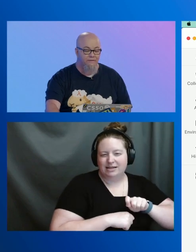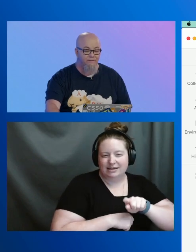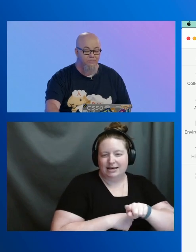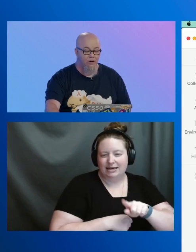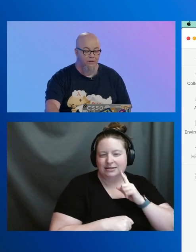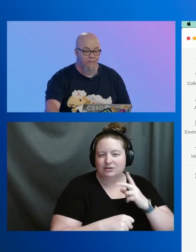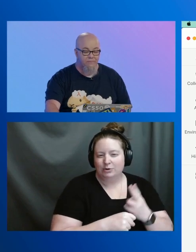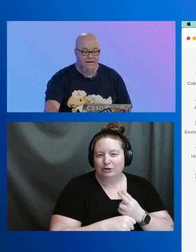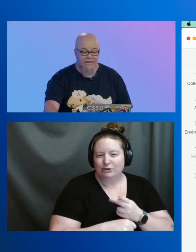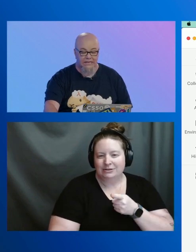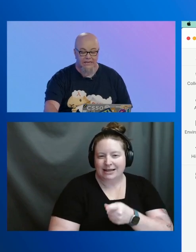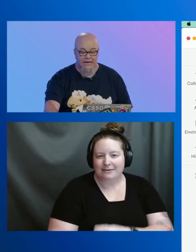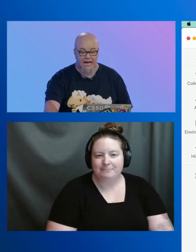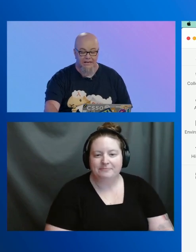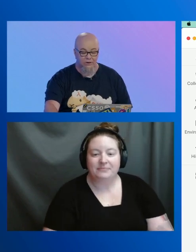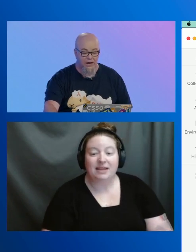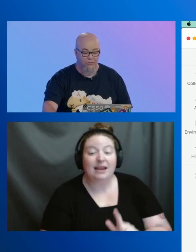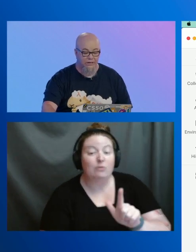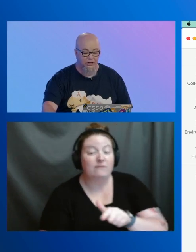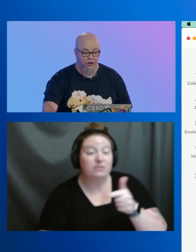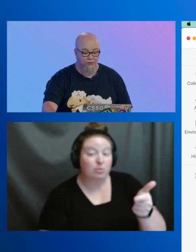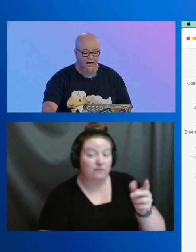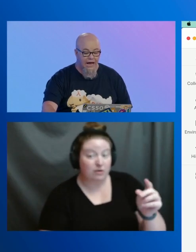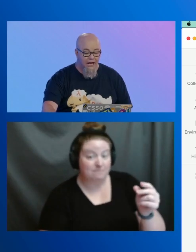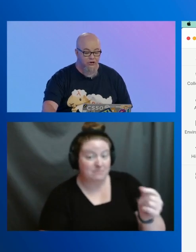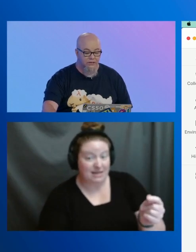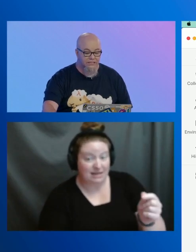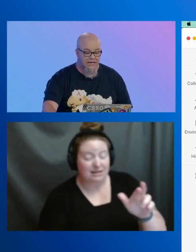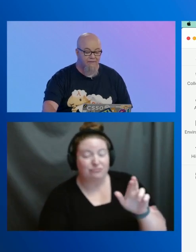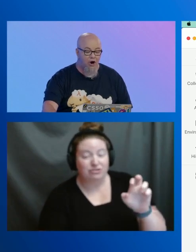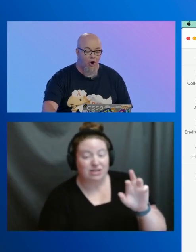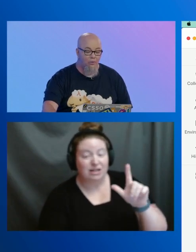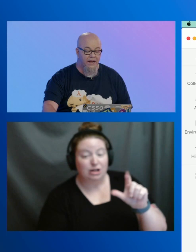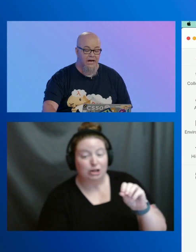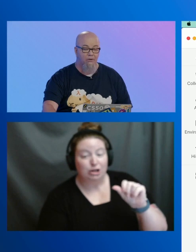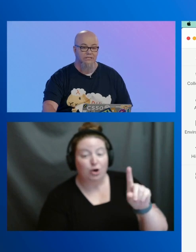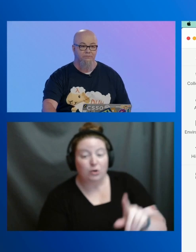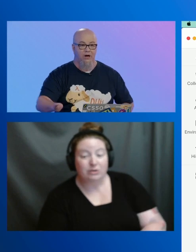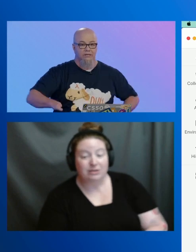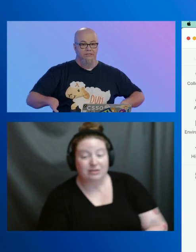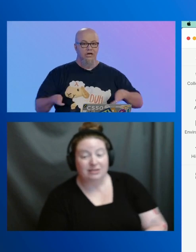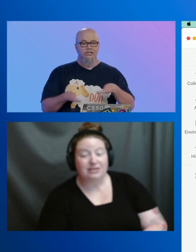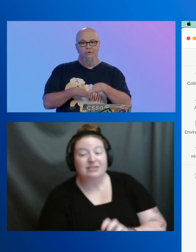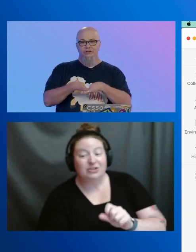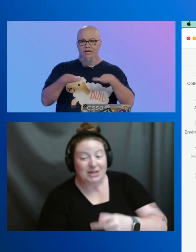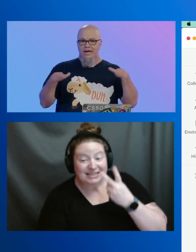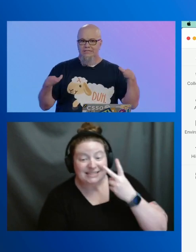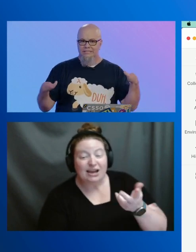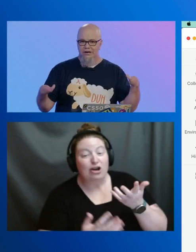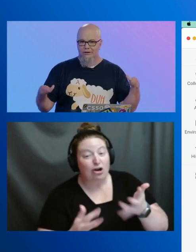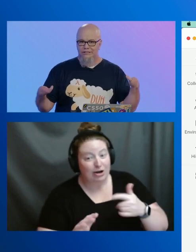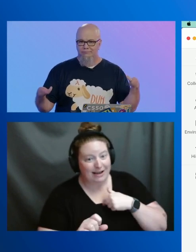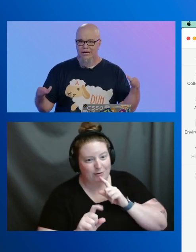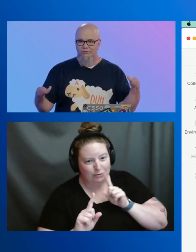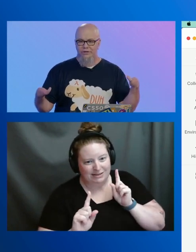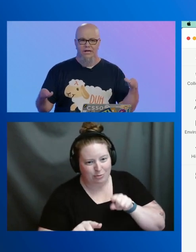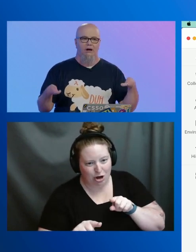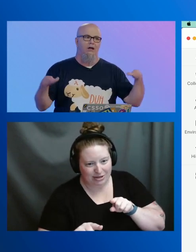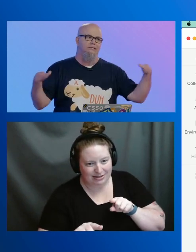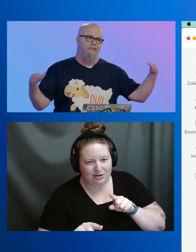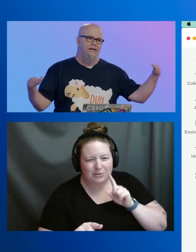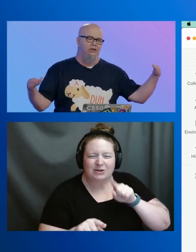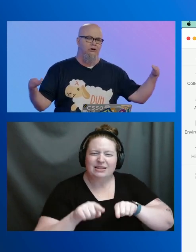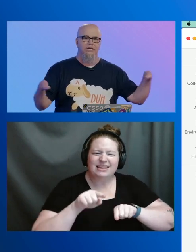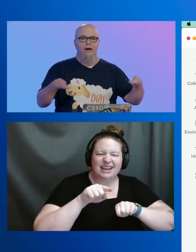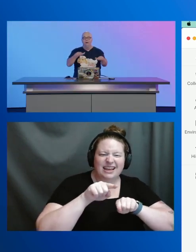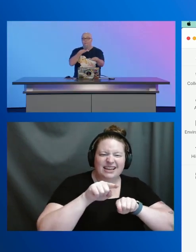And I'm going to flip over immediately and reload. And you can see I've already got a response. So when you think asynchronous, sometimes we think, oh,